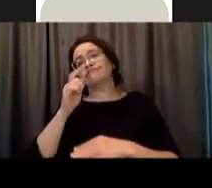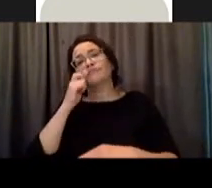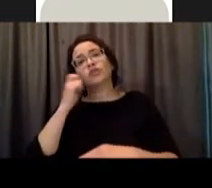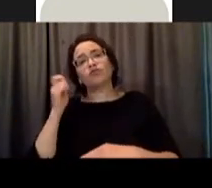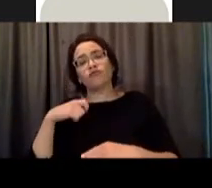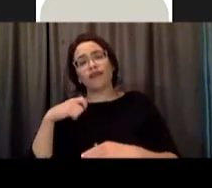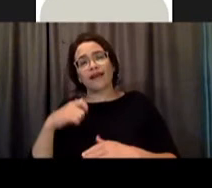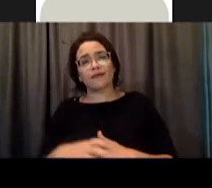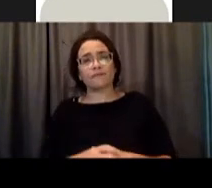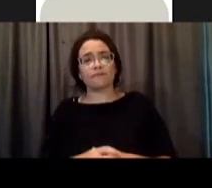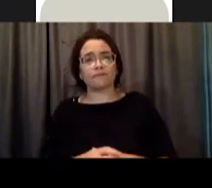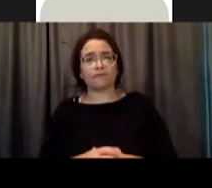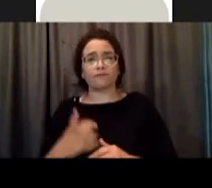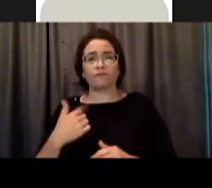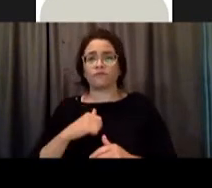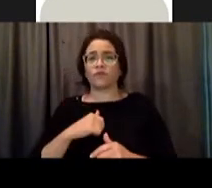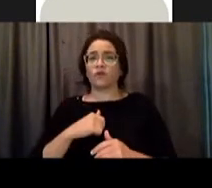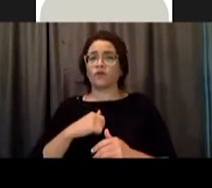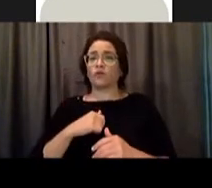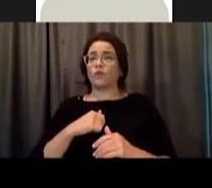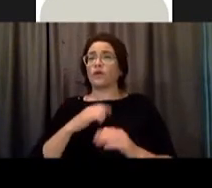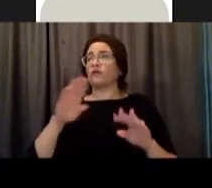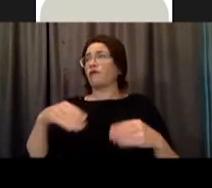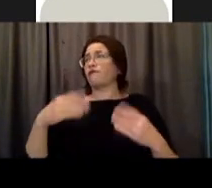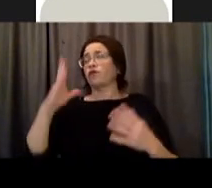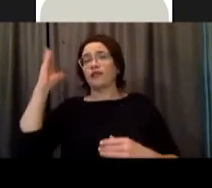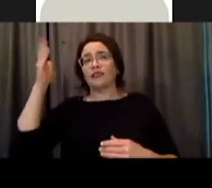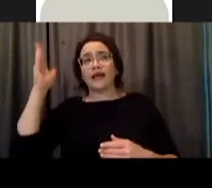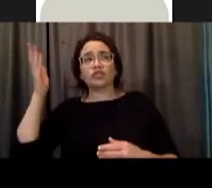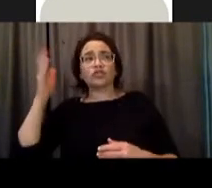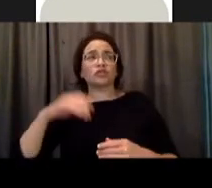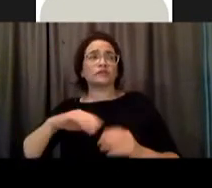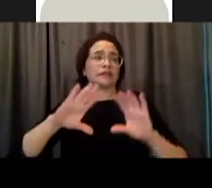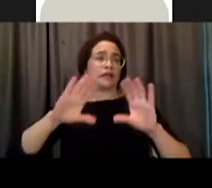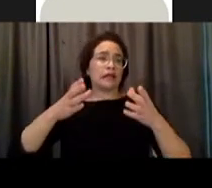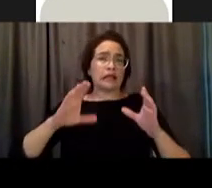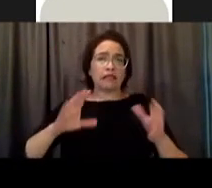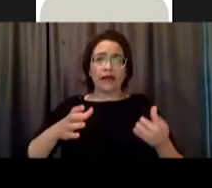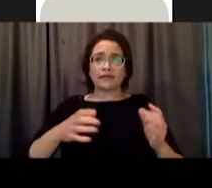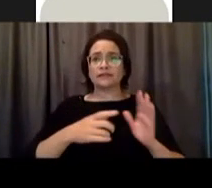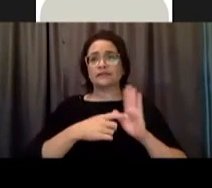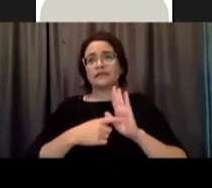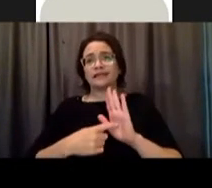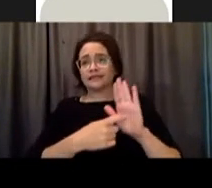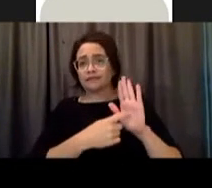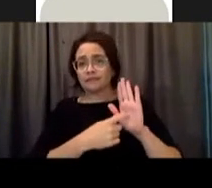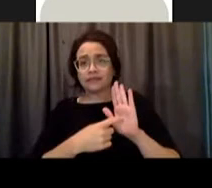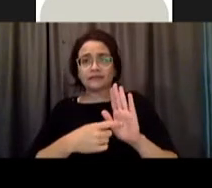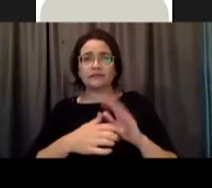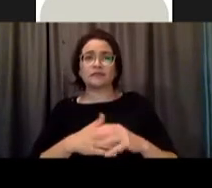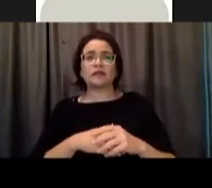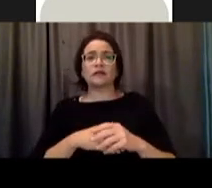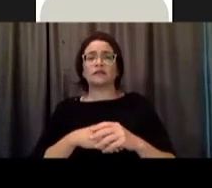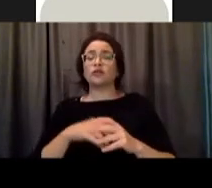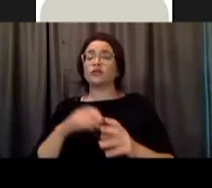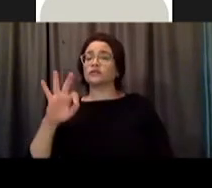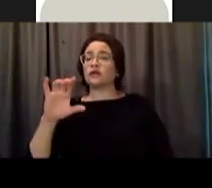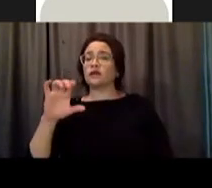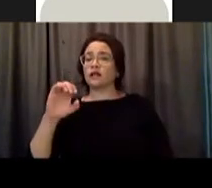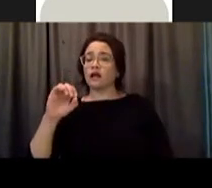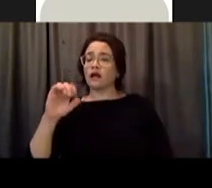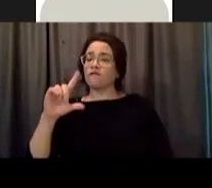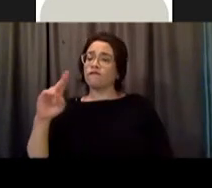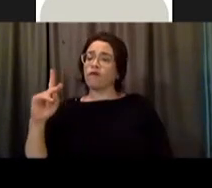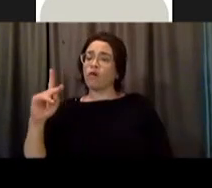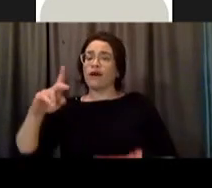showings, lectures, classes, exhibits. We have a flourishing Ukrainian folk dance ensemble called Cherimosh.